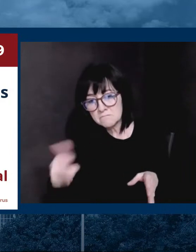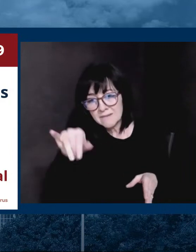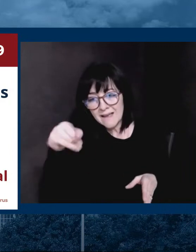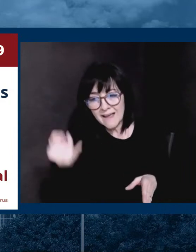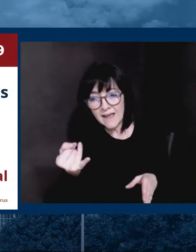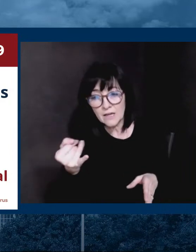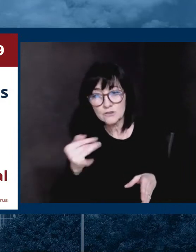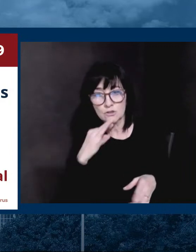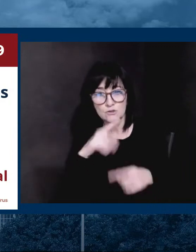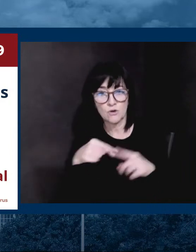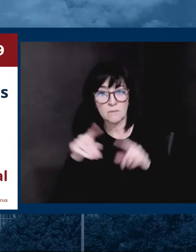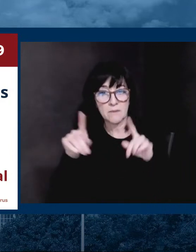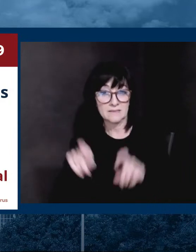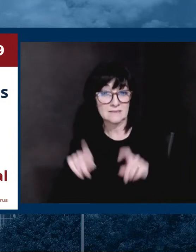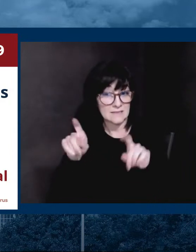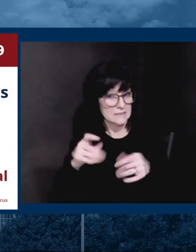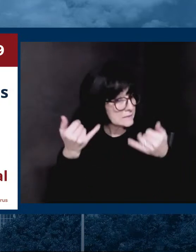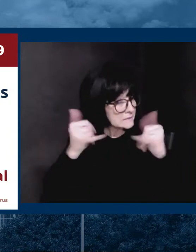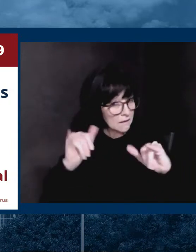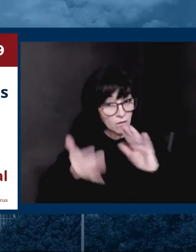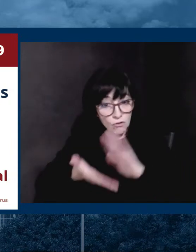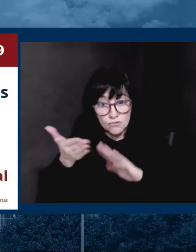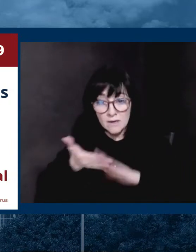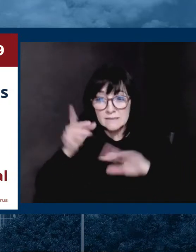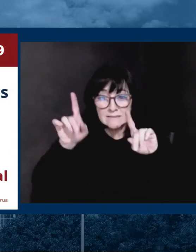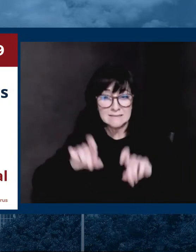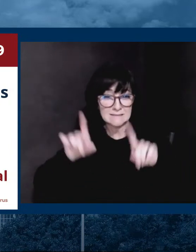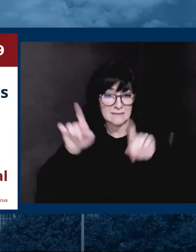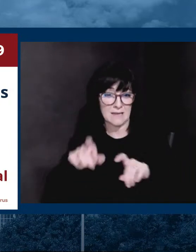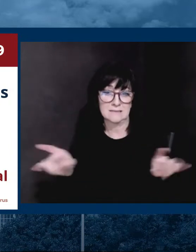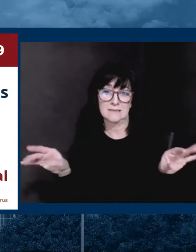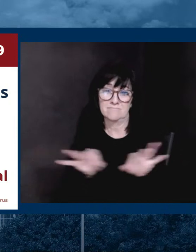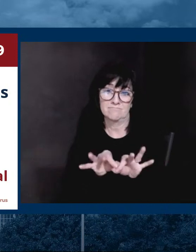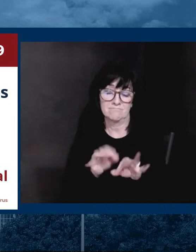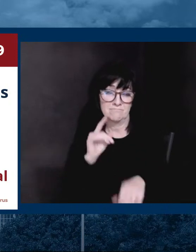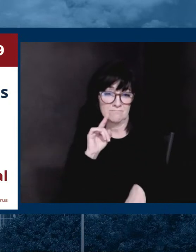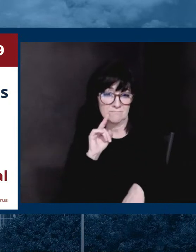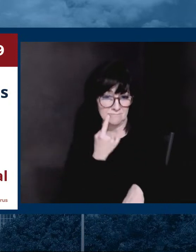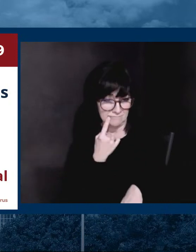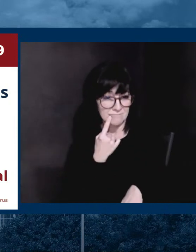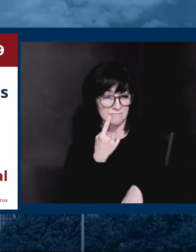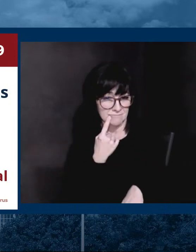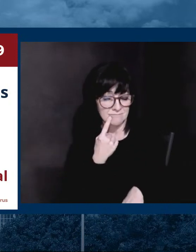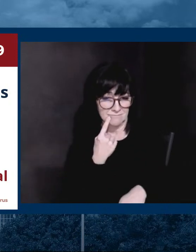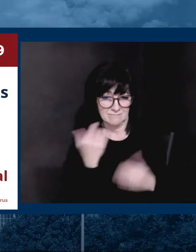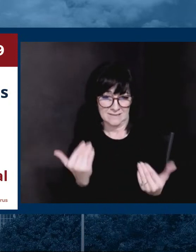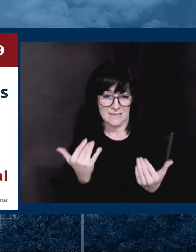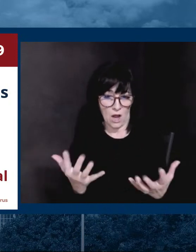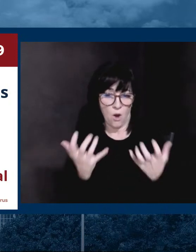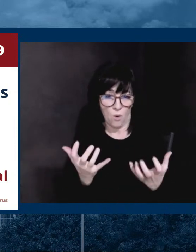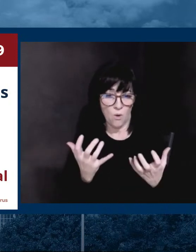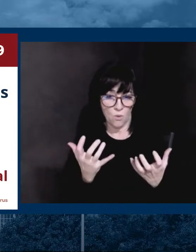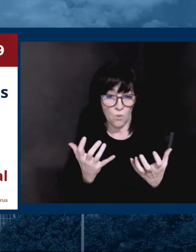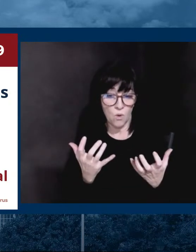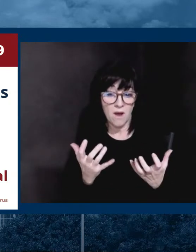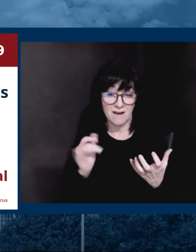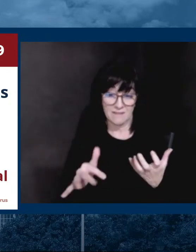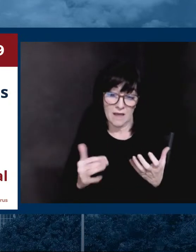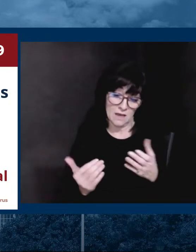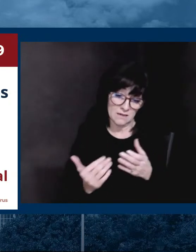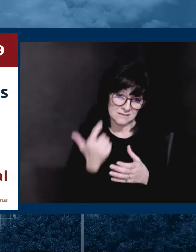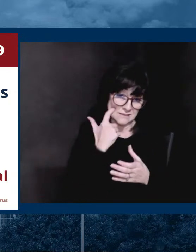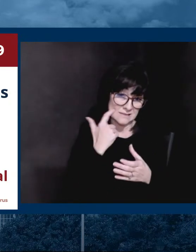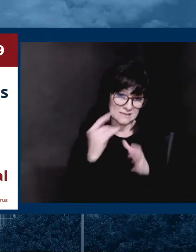forget testing. That's critically important now as we flatten and push the curve on new positive cases as